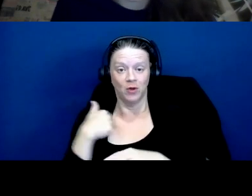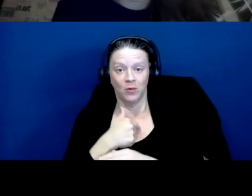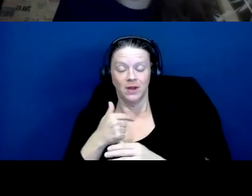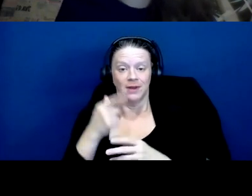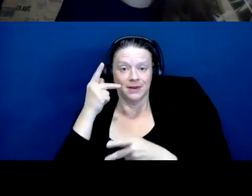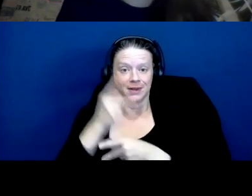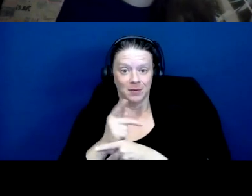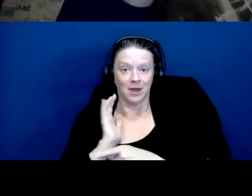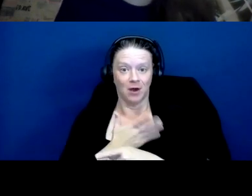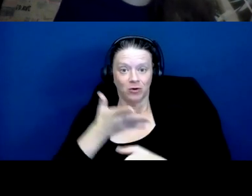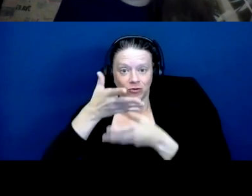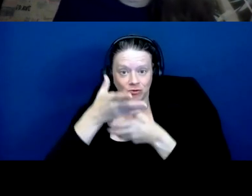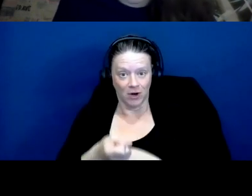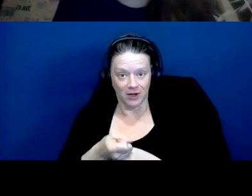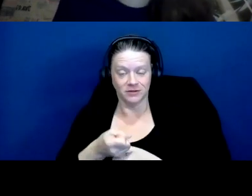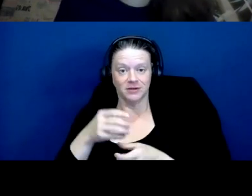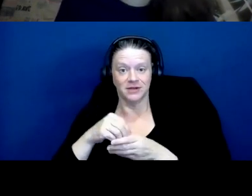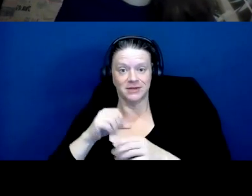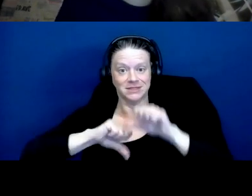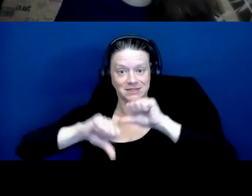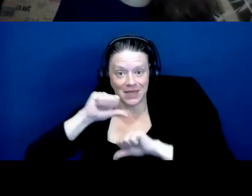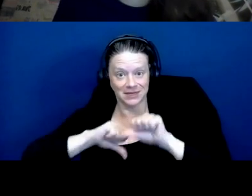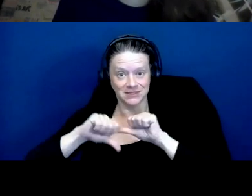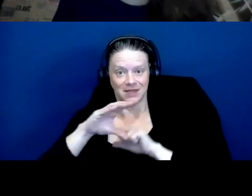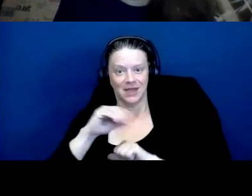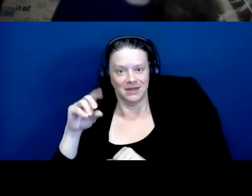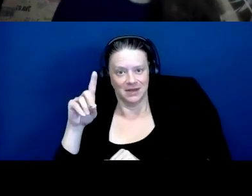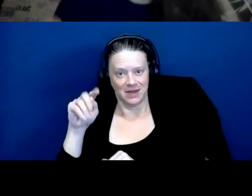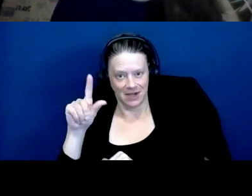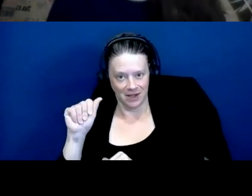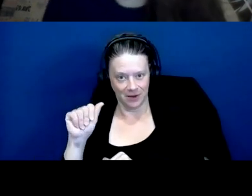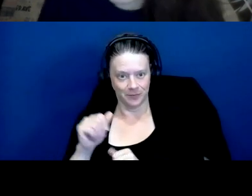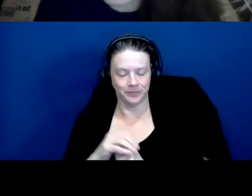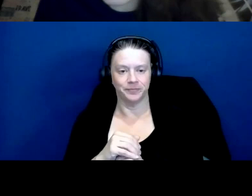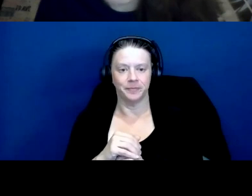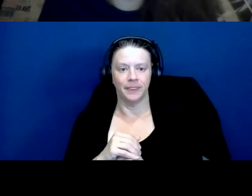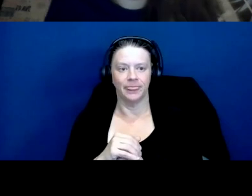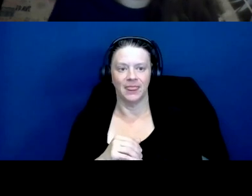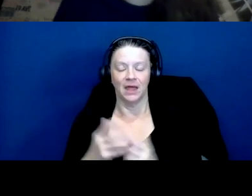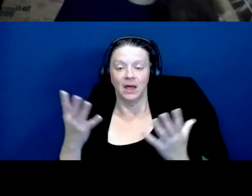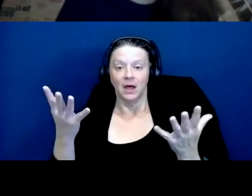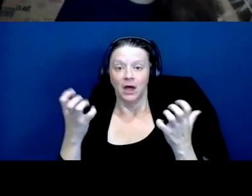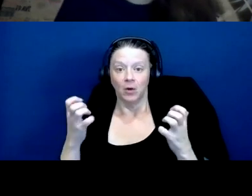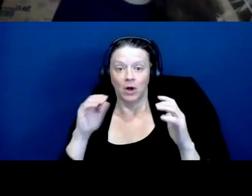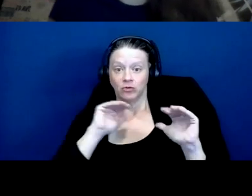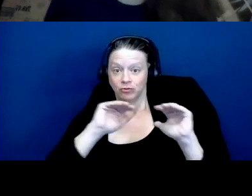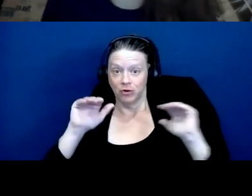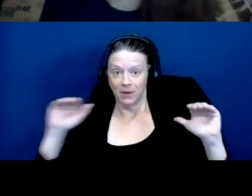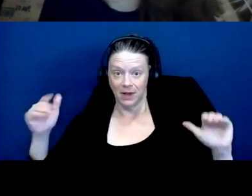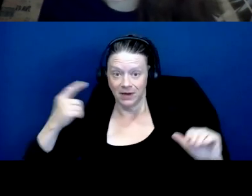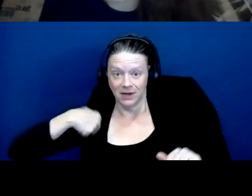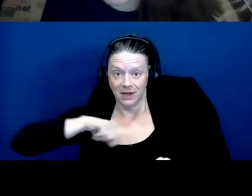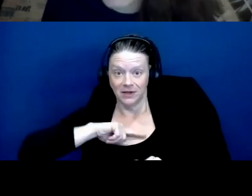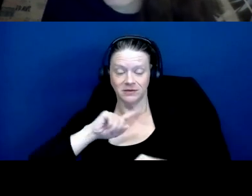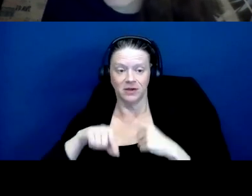data. With that, I want to remind us that when we're